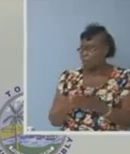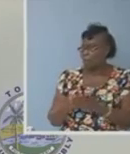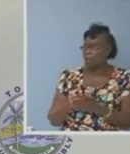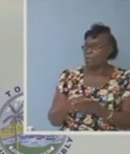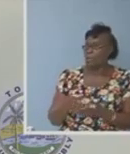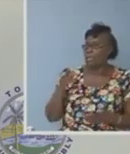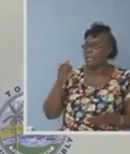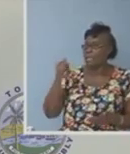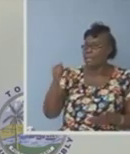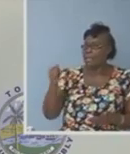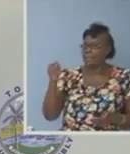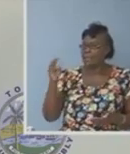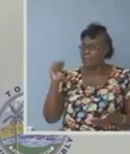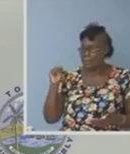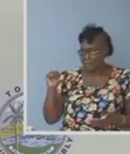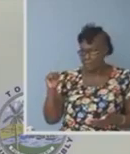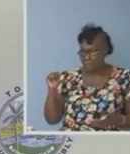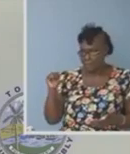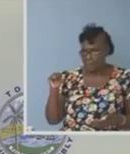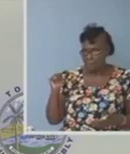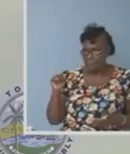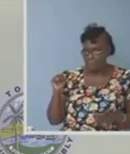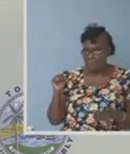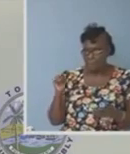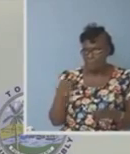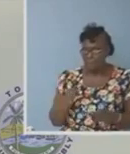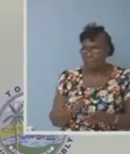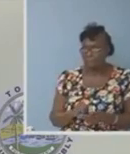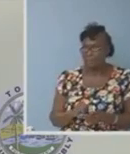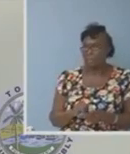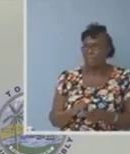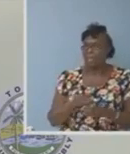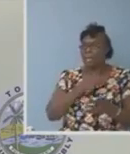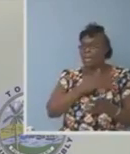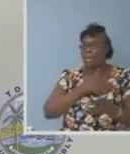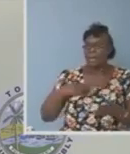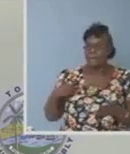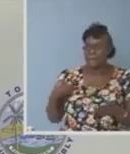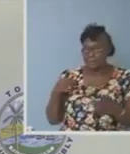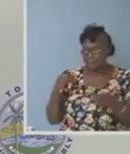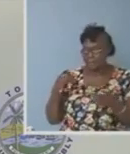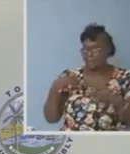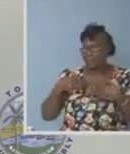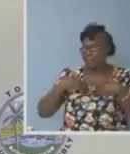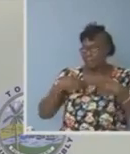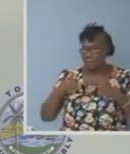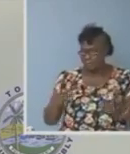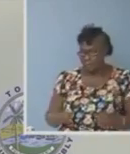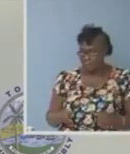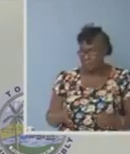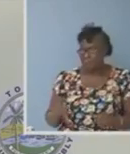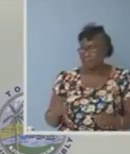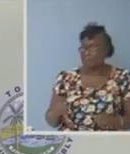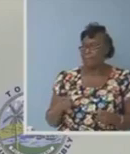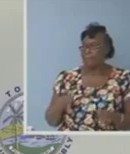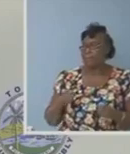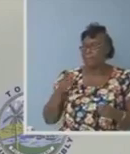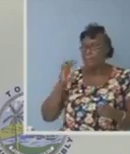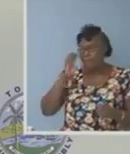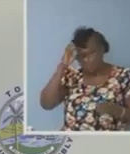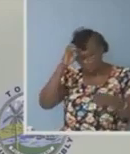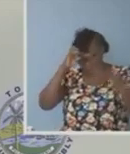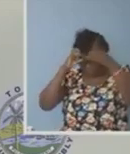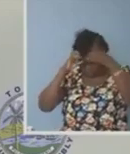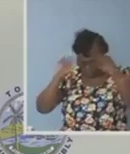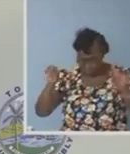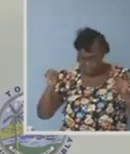and stakeholders to stay tuned to our government and Ministry of Health, Ministry of